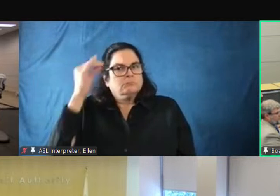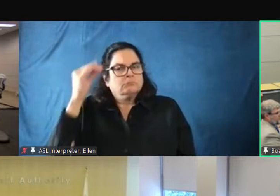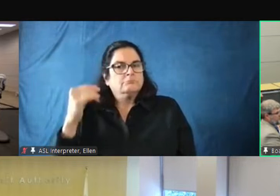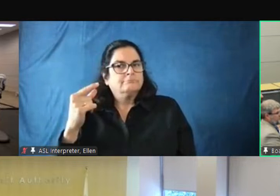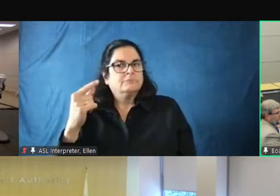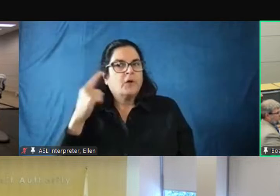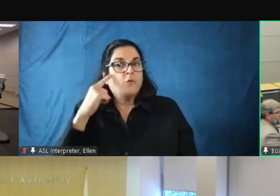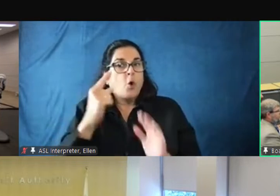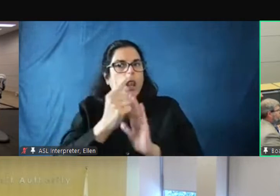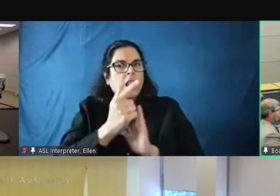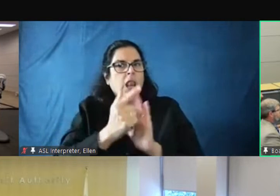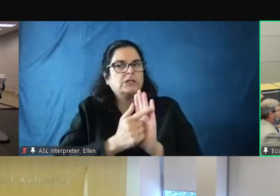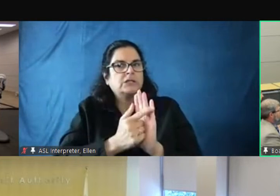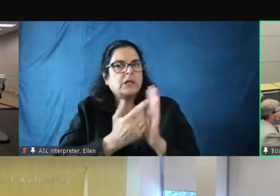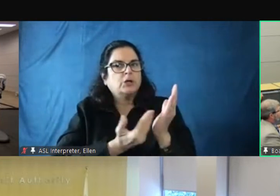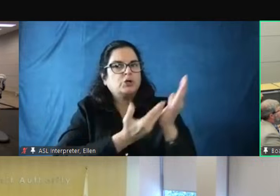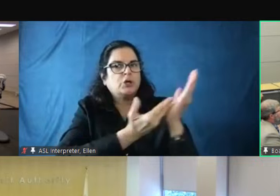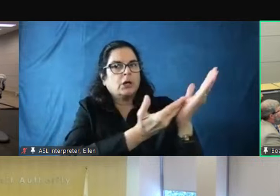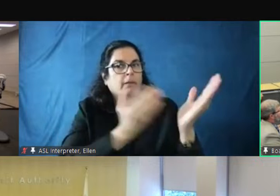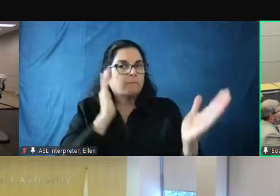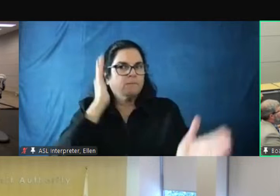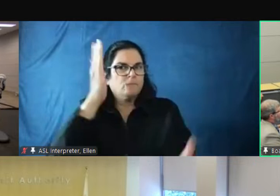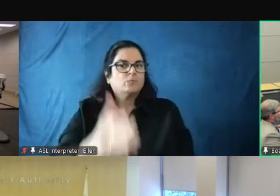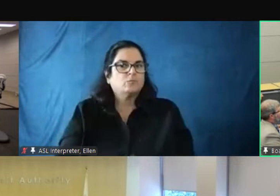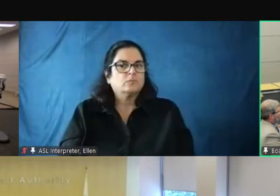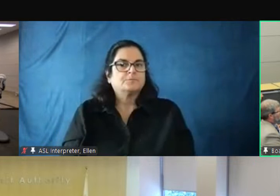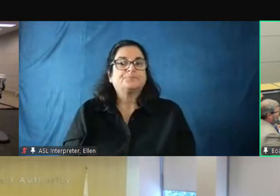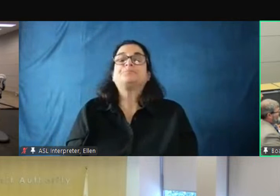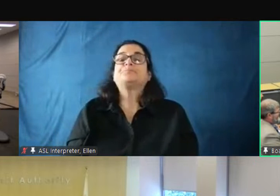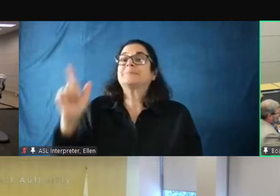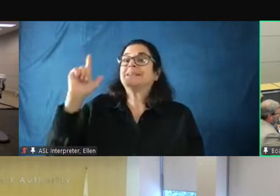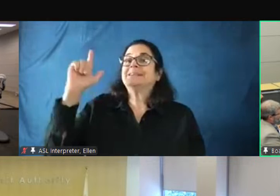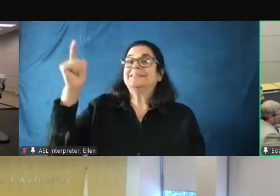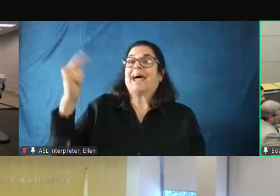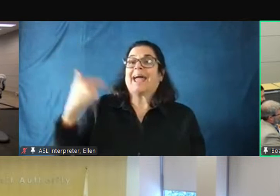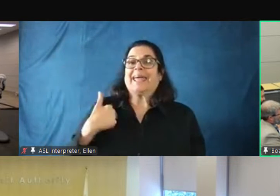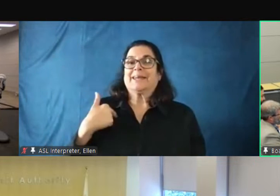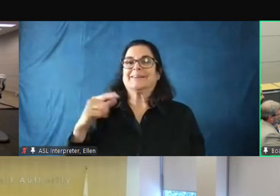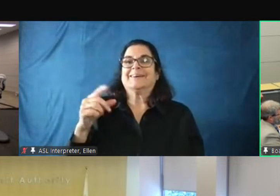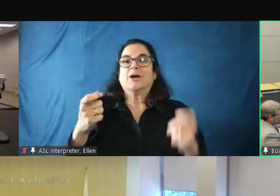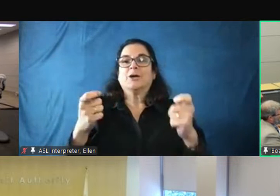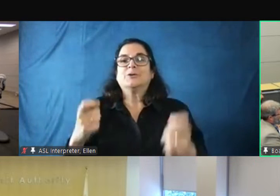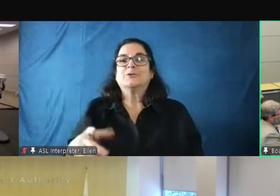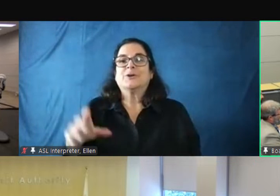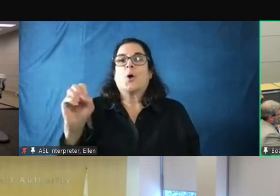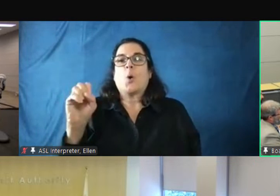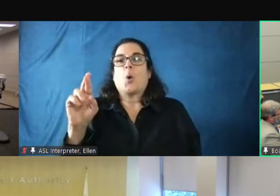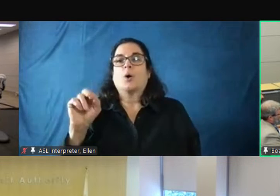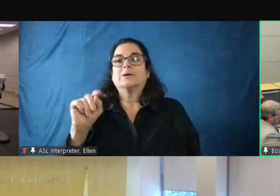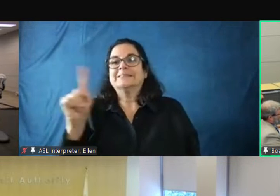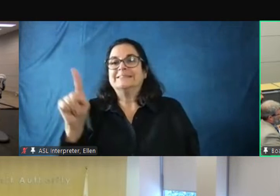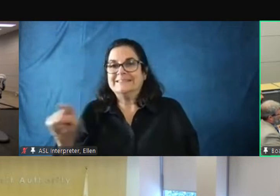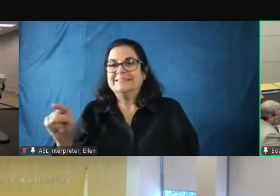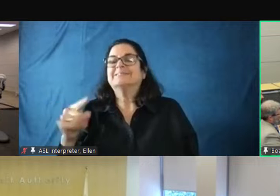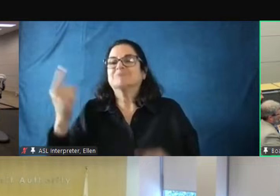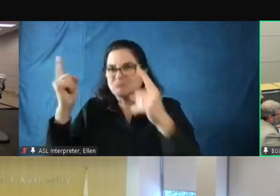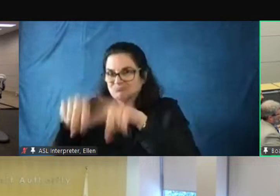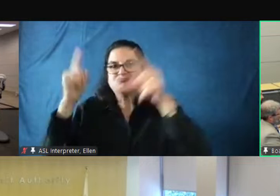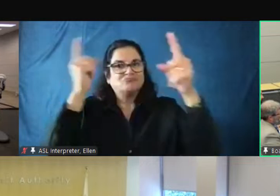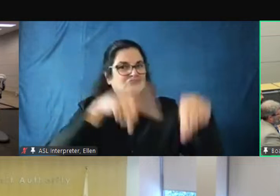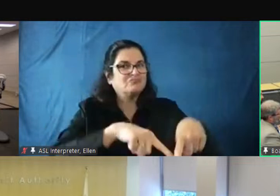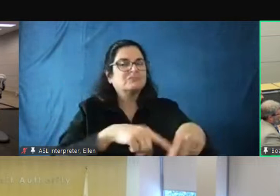legislation going forward. I want to second both comments, and thank you for all that